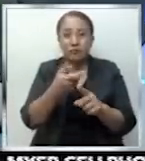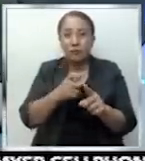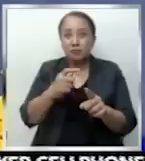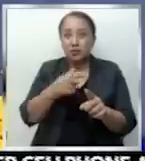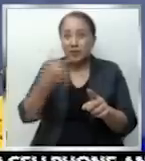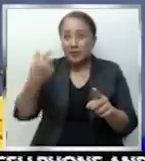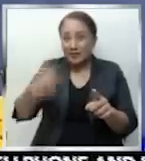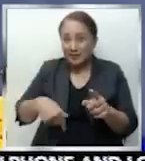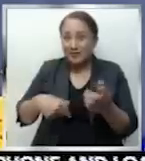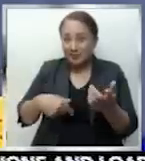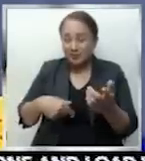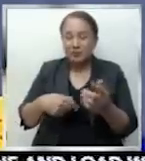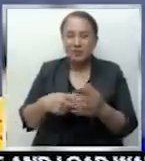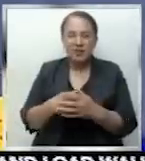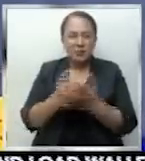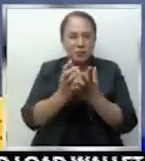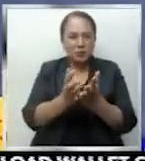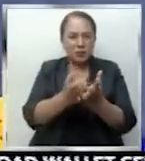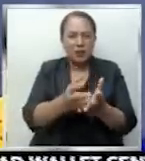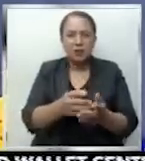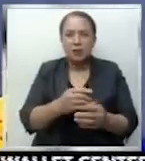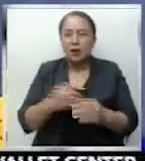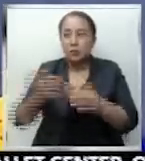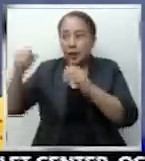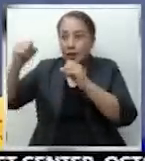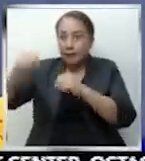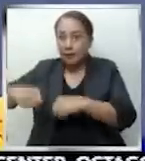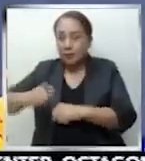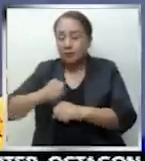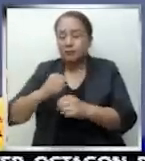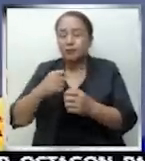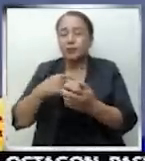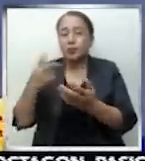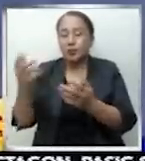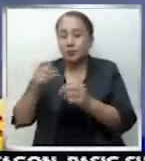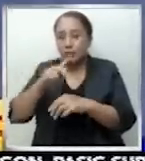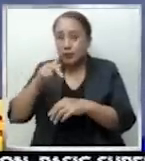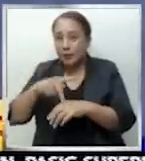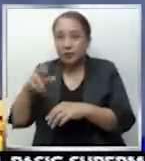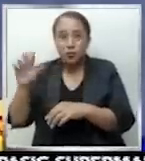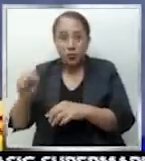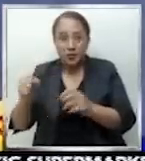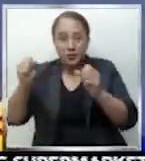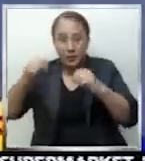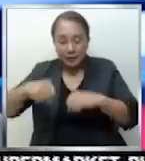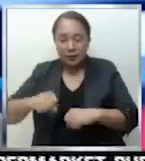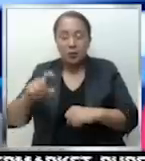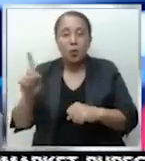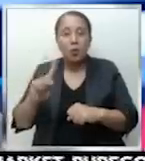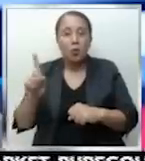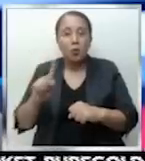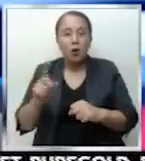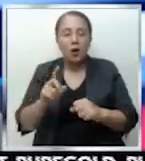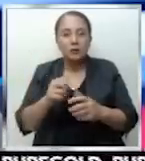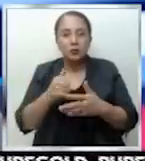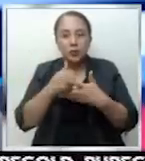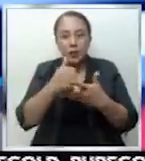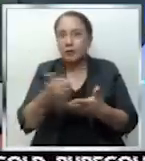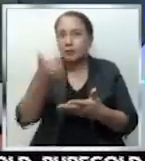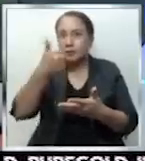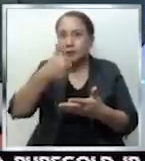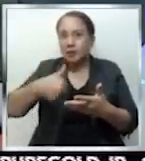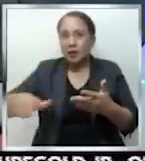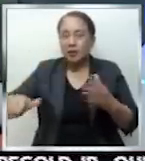we, of course, we have the Mutual Defense Treaty, which states that the Philippines and the U.S. agree to respond to any external armed